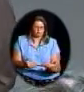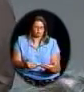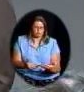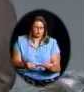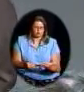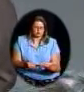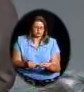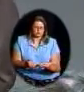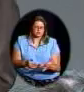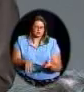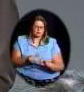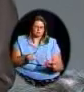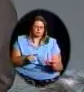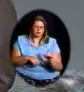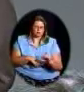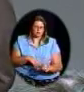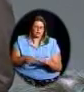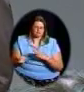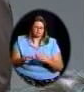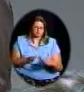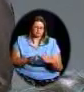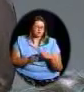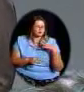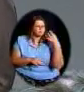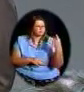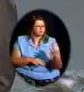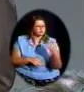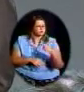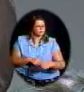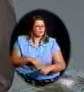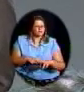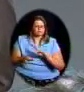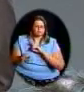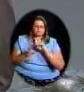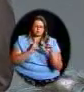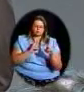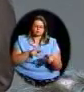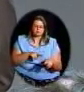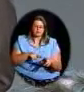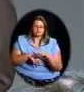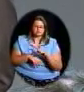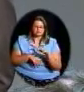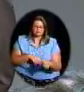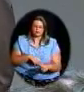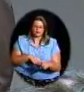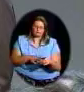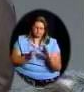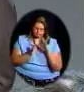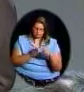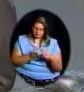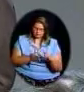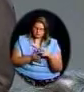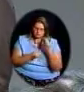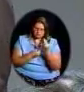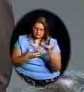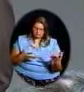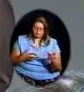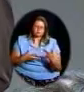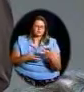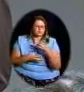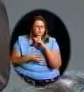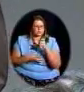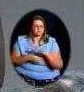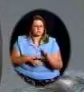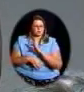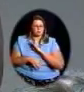many actions. But we have to plan ahead. We have to be responsive. We have to look at pieces of information. And as a board, you provide